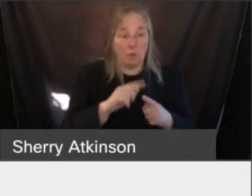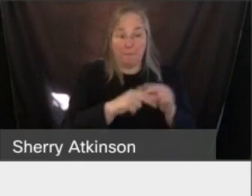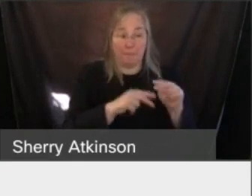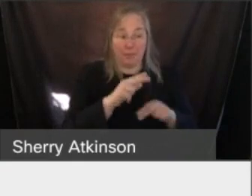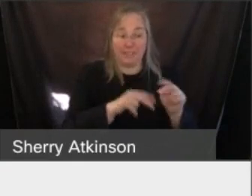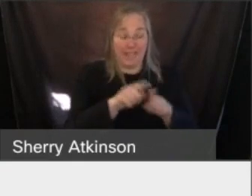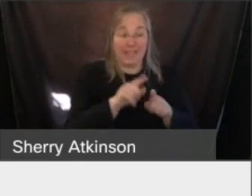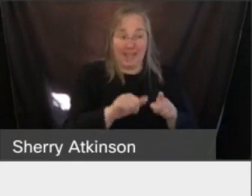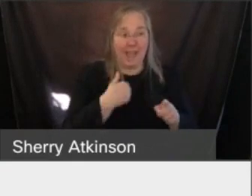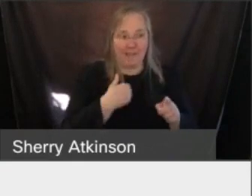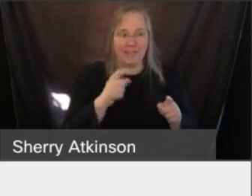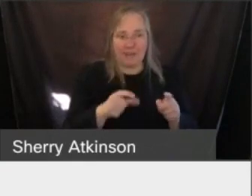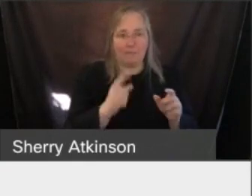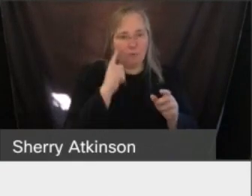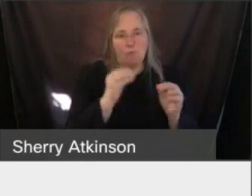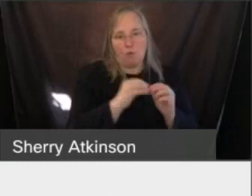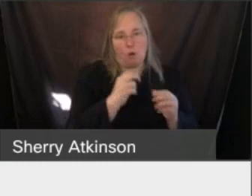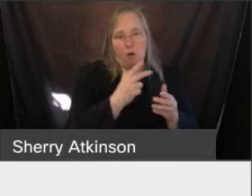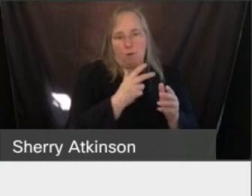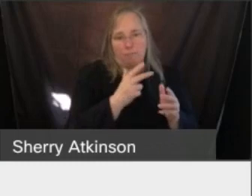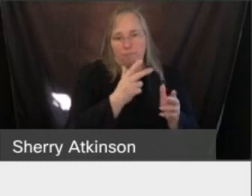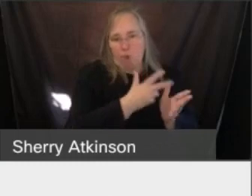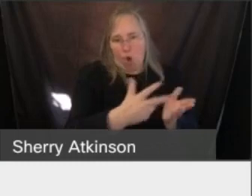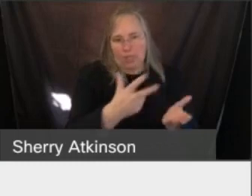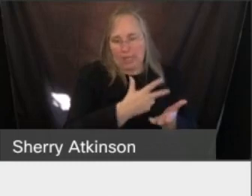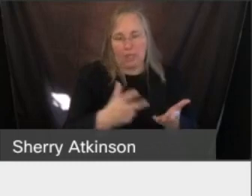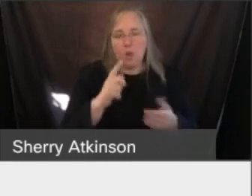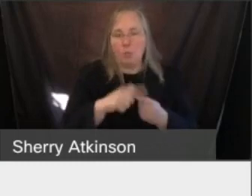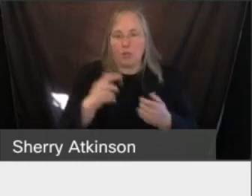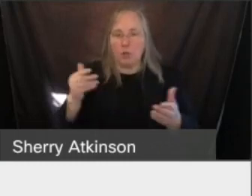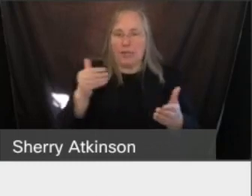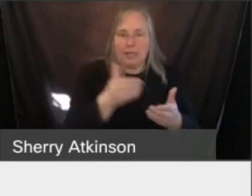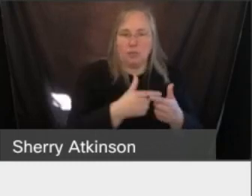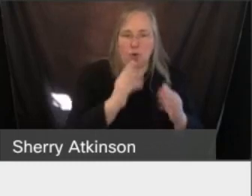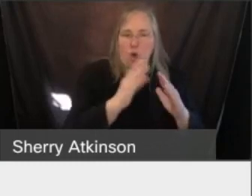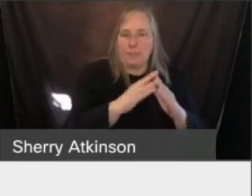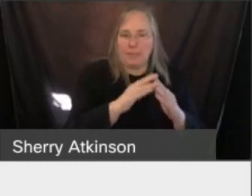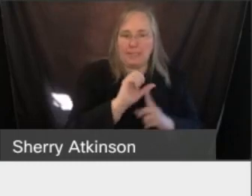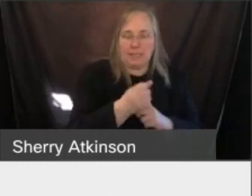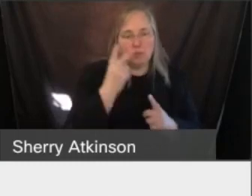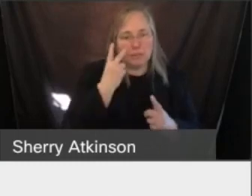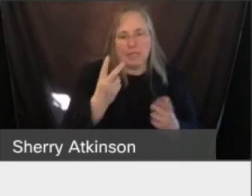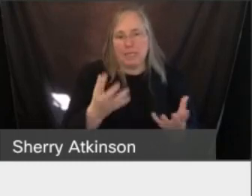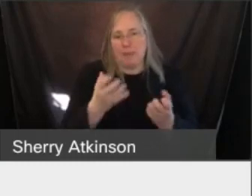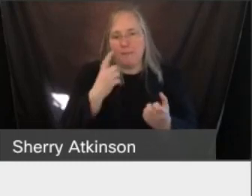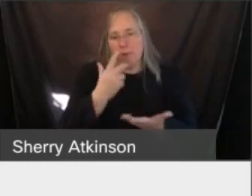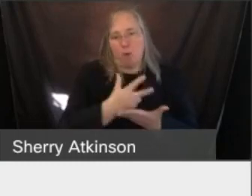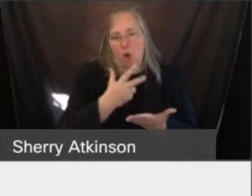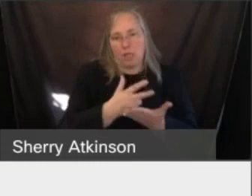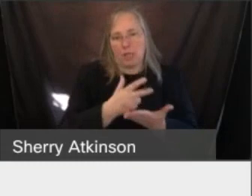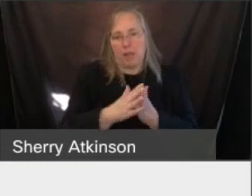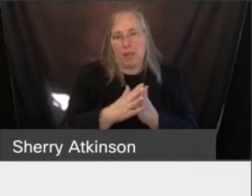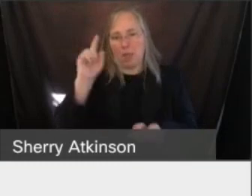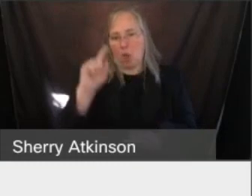I think as you get into more urban settings, clearly you see the demand for the parking getting lower. But in